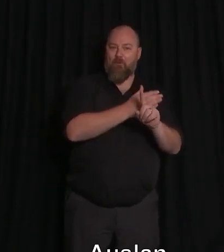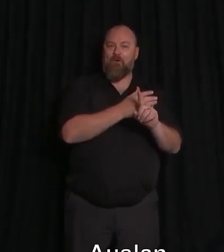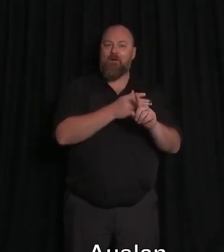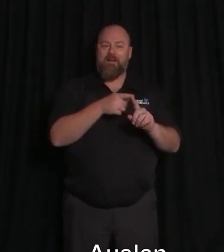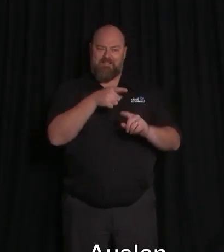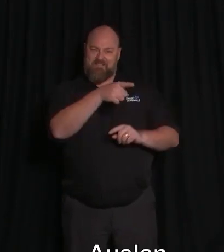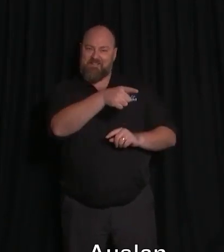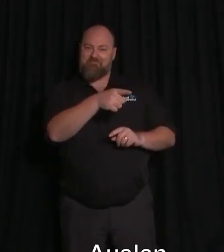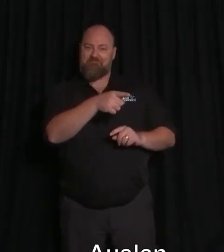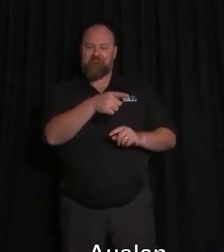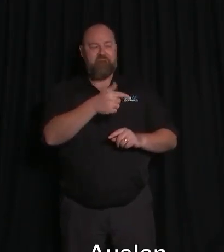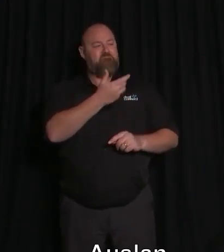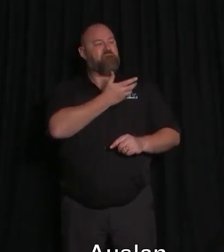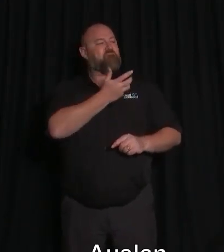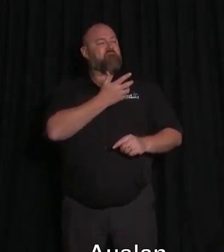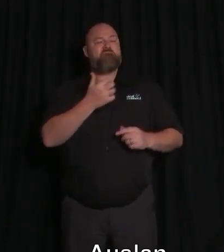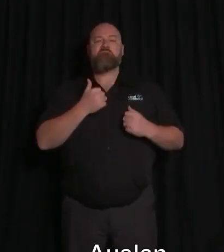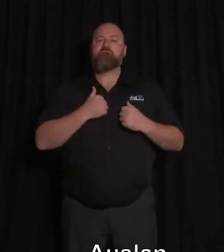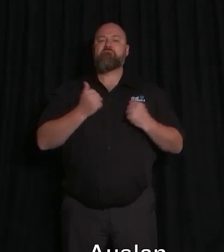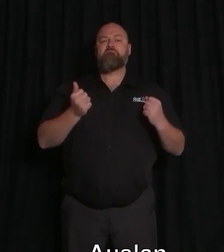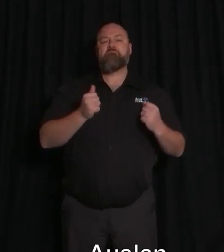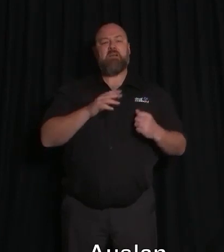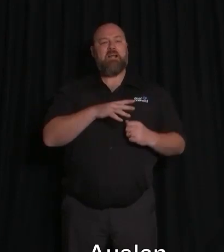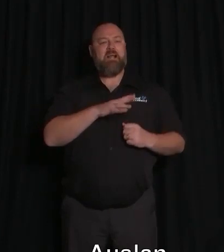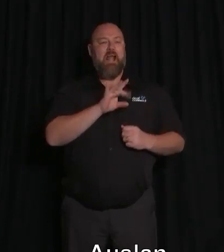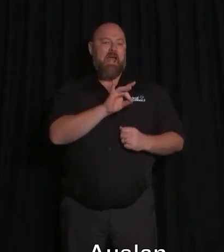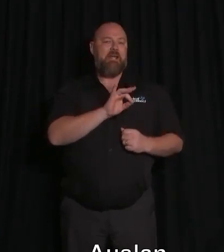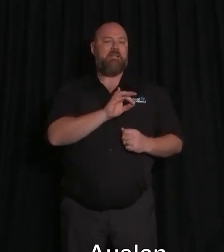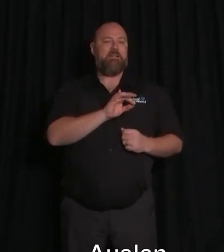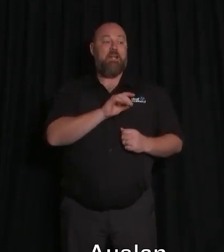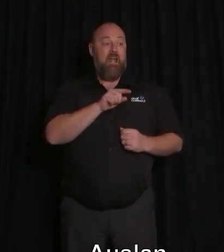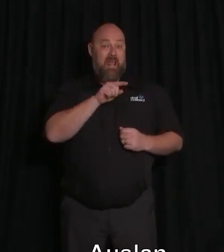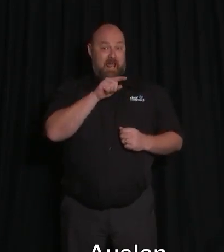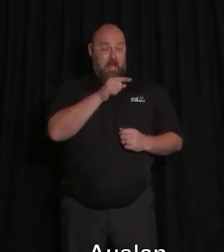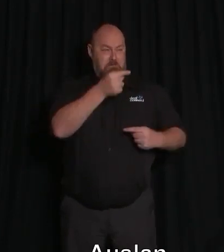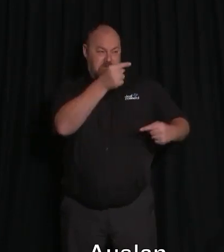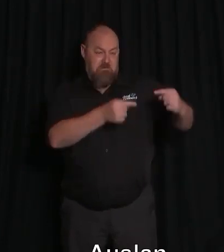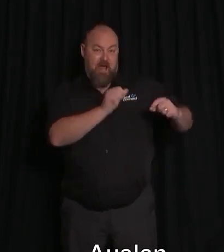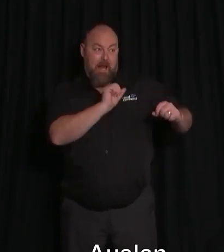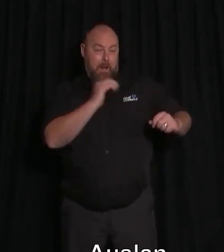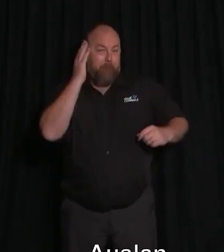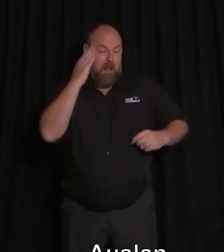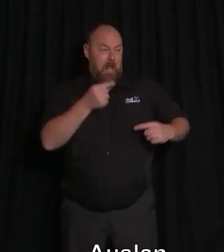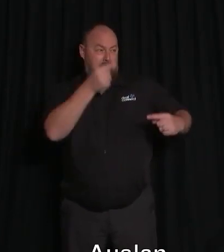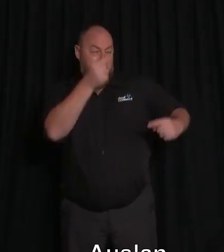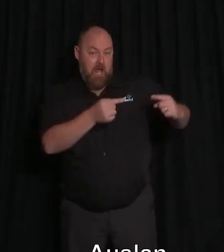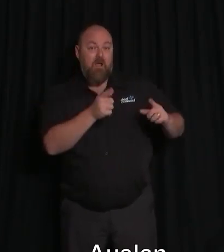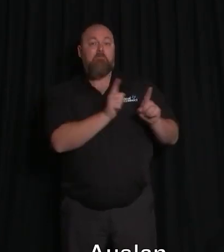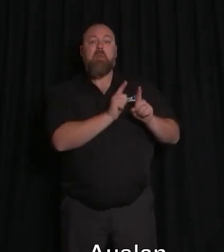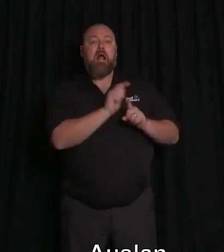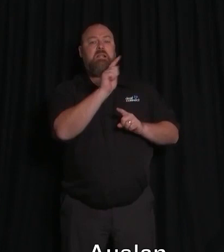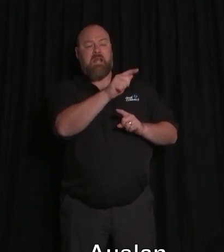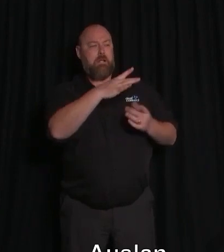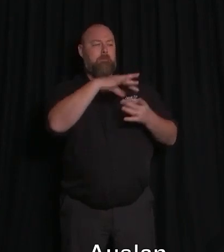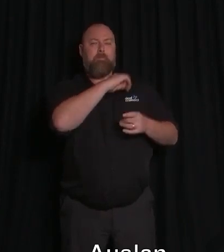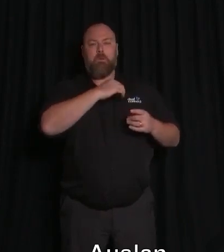man. He'd fought struggles with his mother, who'd sent him to a traditional leader, a healer, to cure him of his